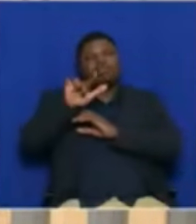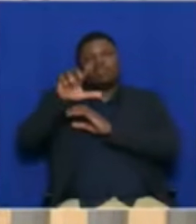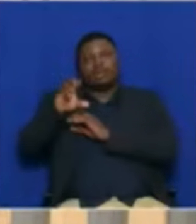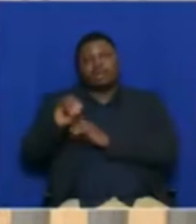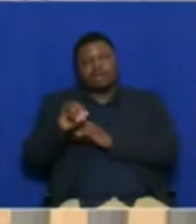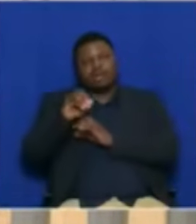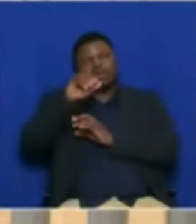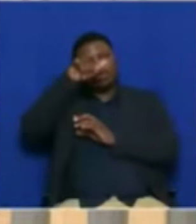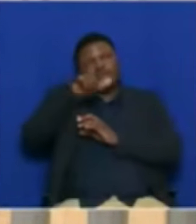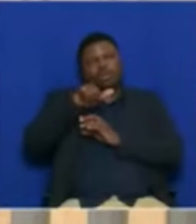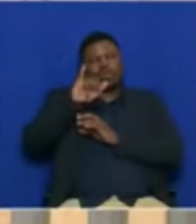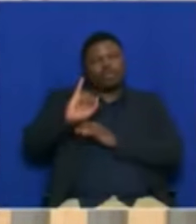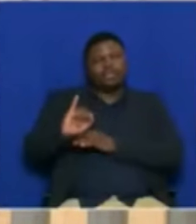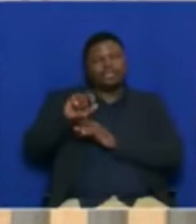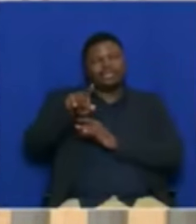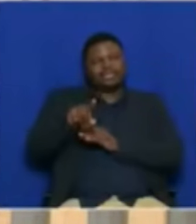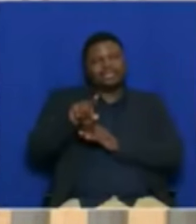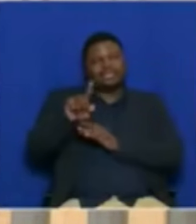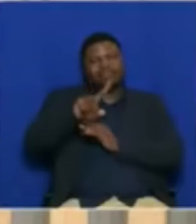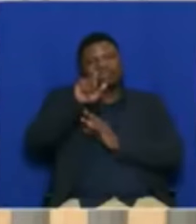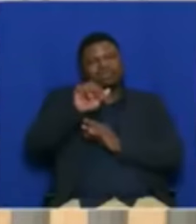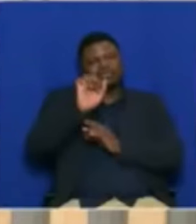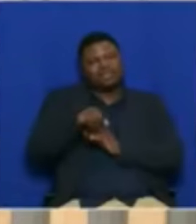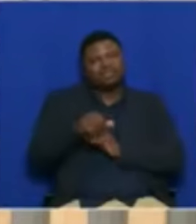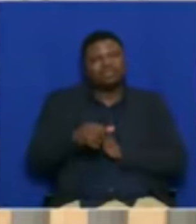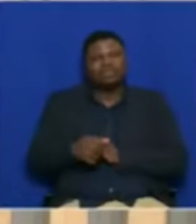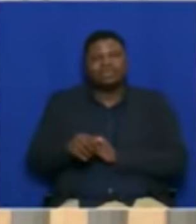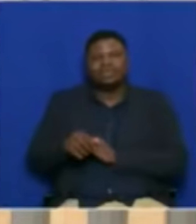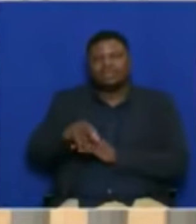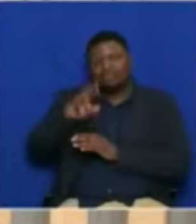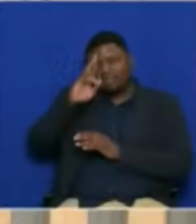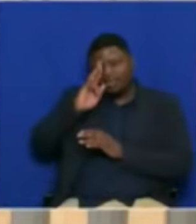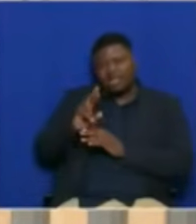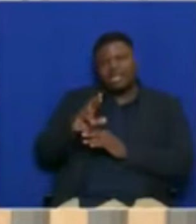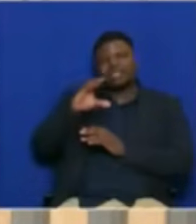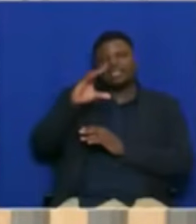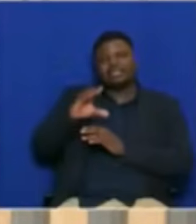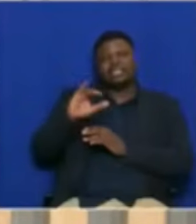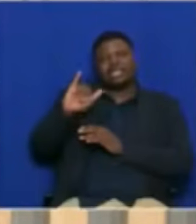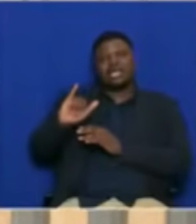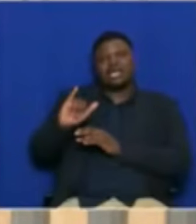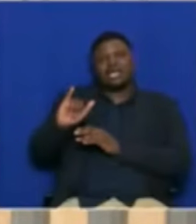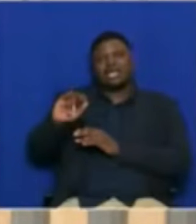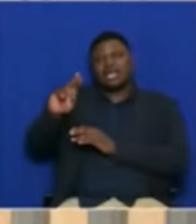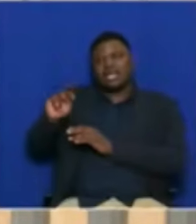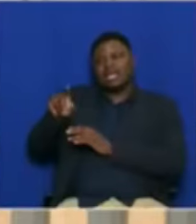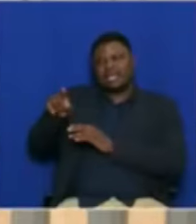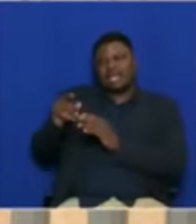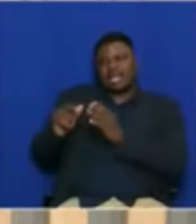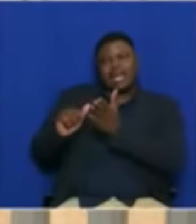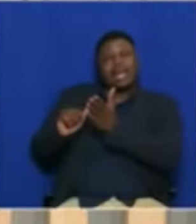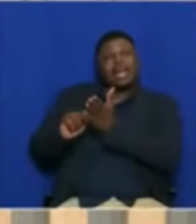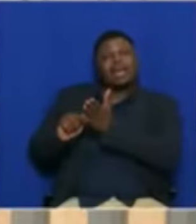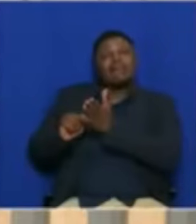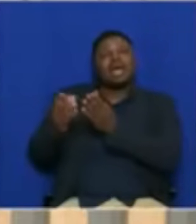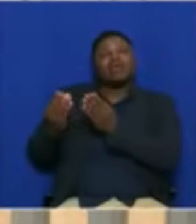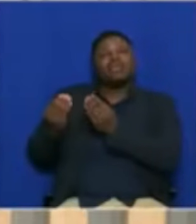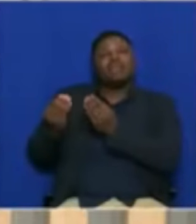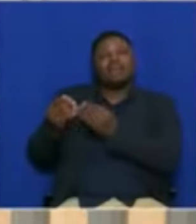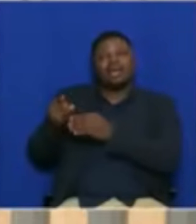That CIN number, no, I'll restart. We now have come to understand that